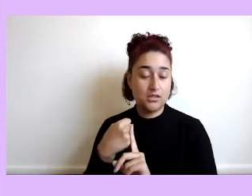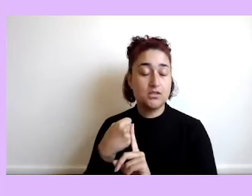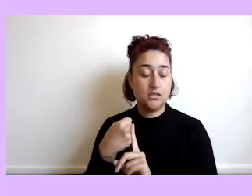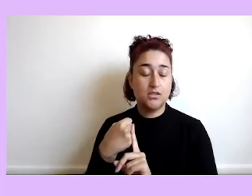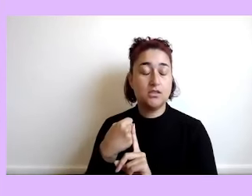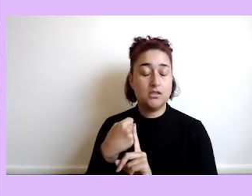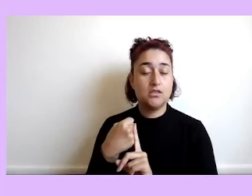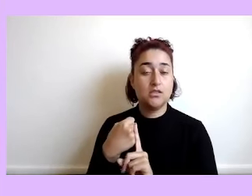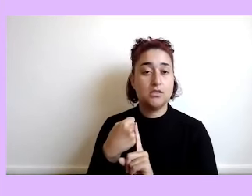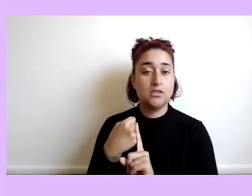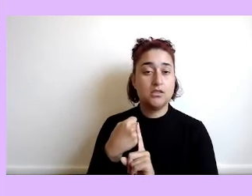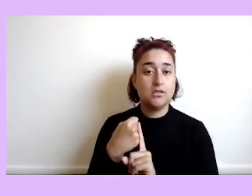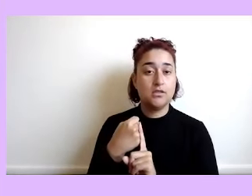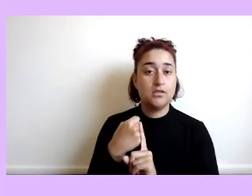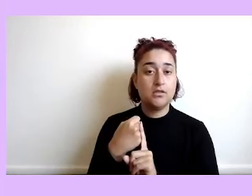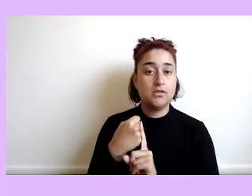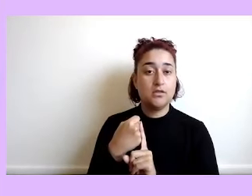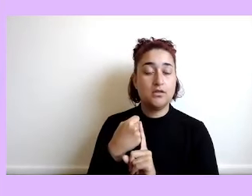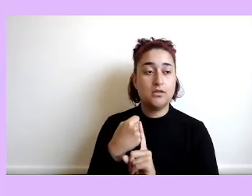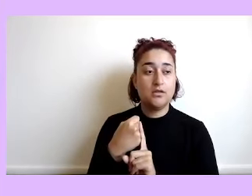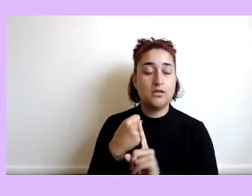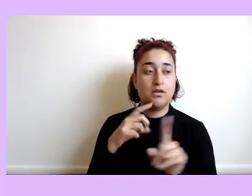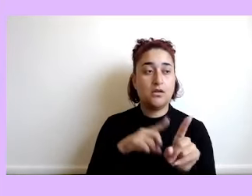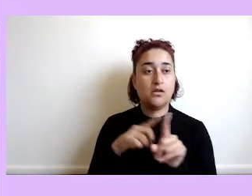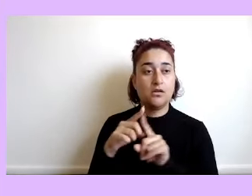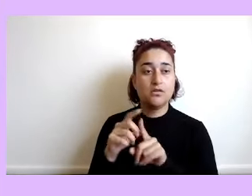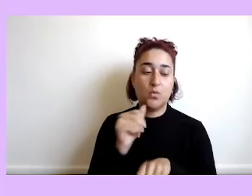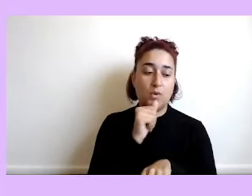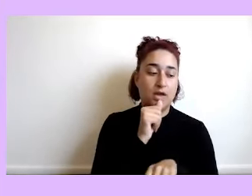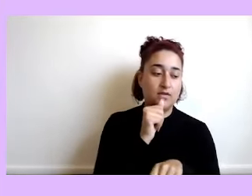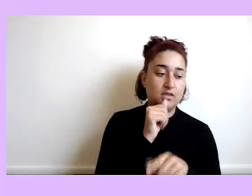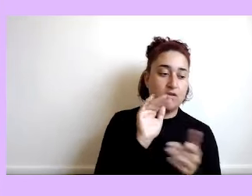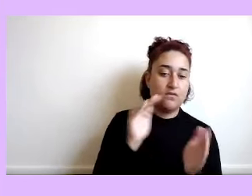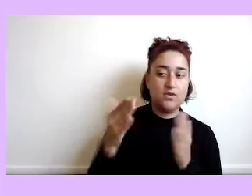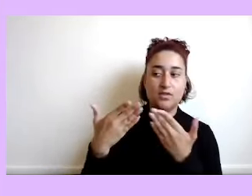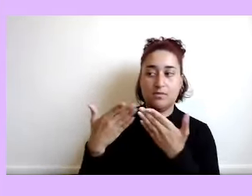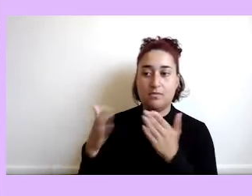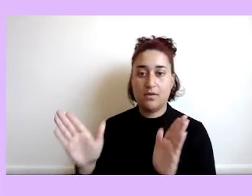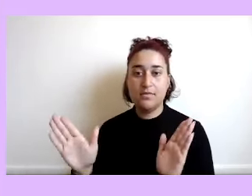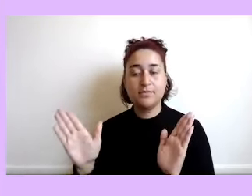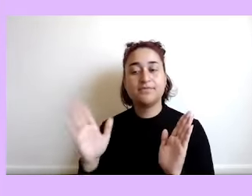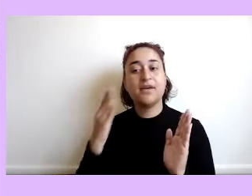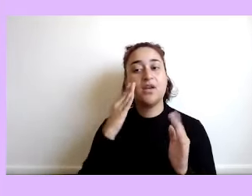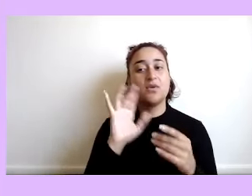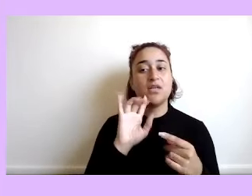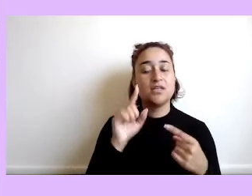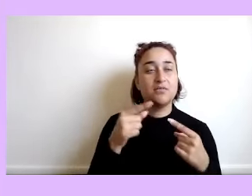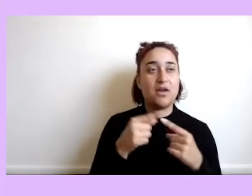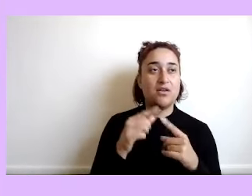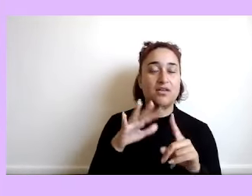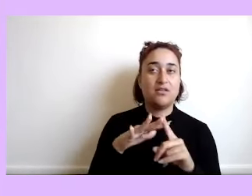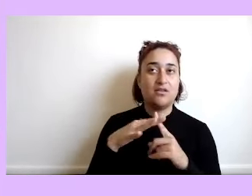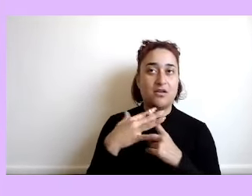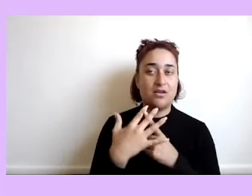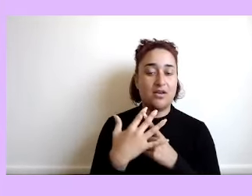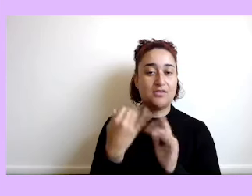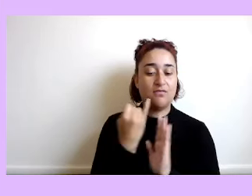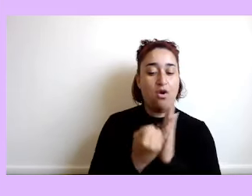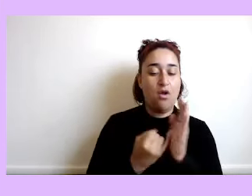of intimacy versus the spaces we exist in. I know we talked about it at C1 in the context of art